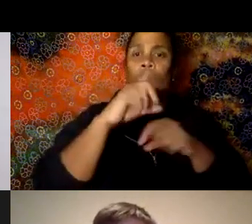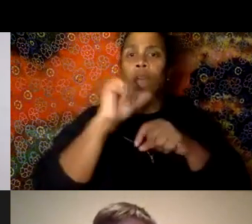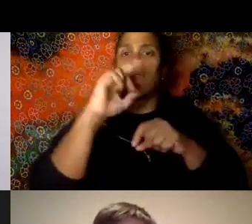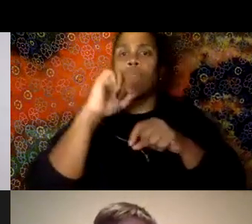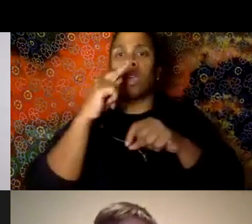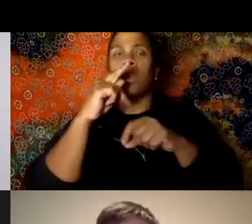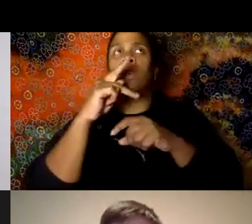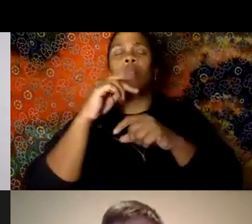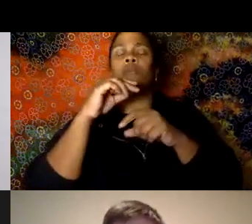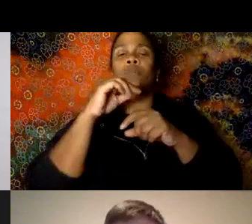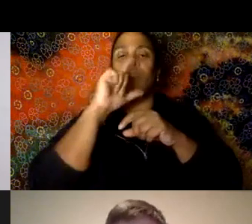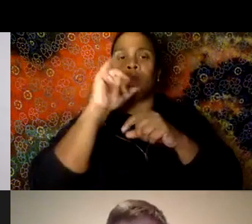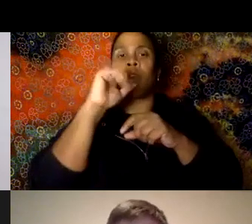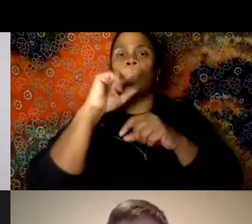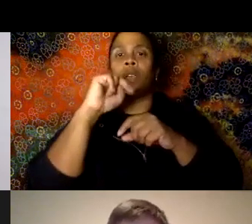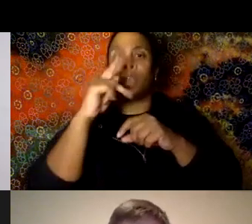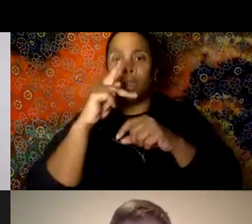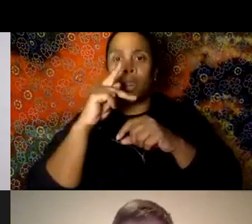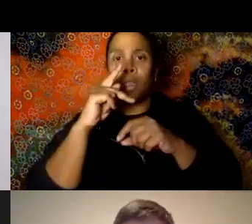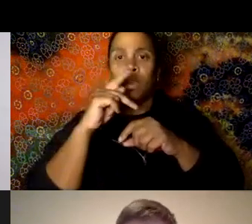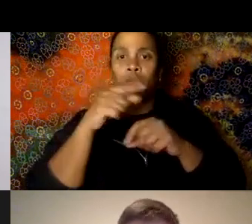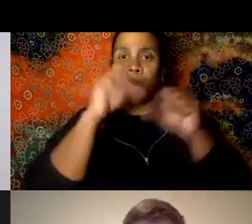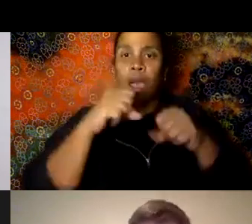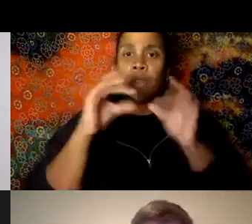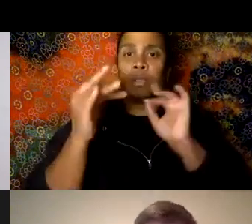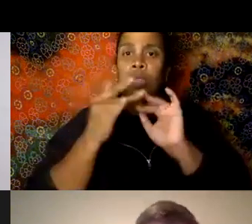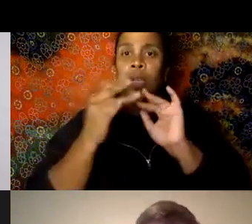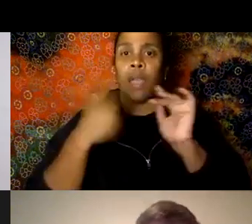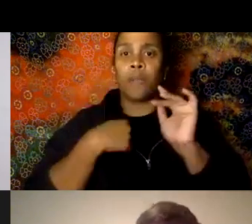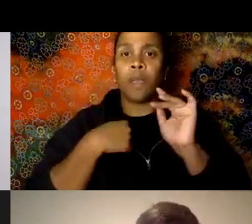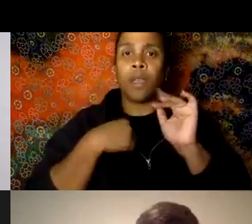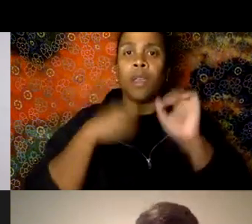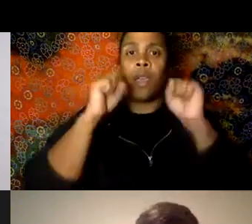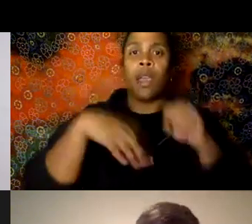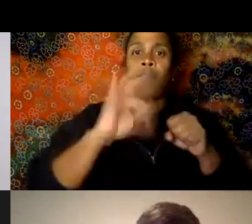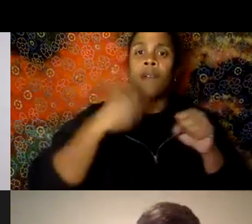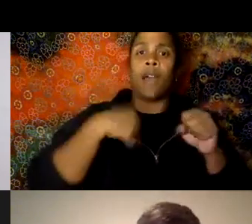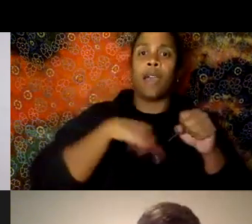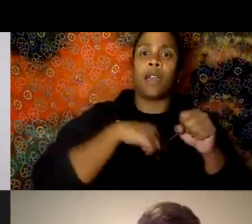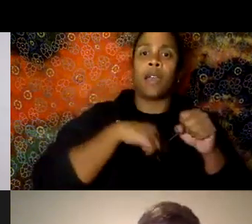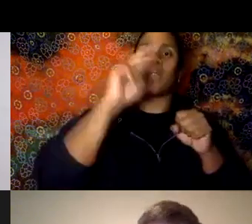Awakening panel. You can find us online at mewefairs.com,